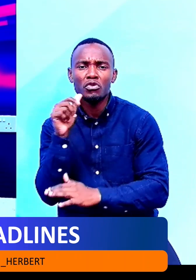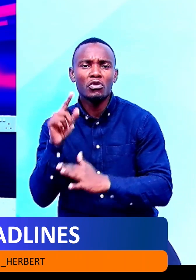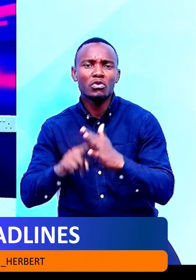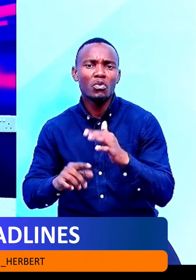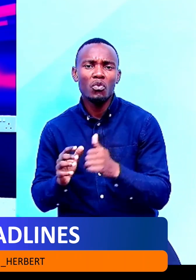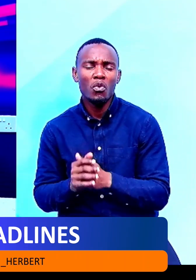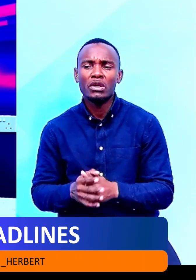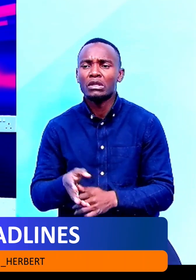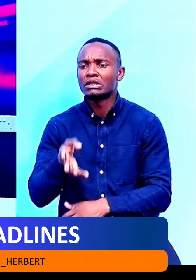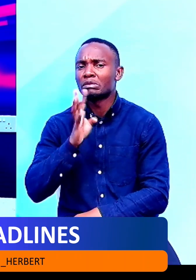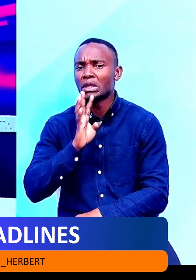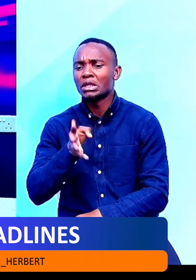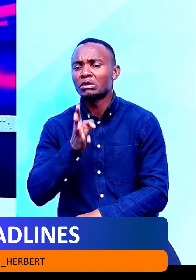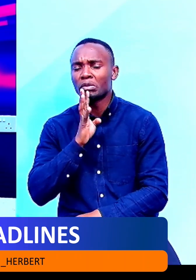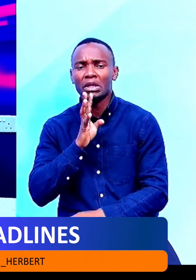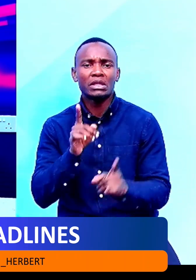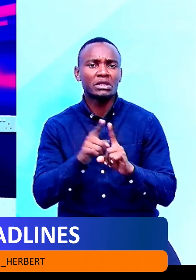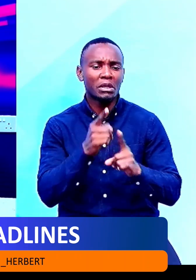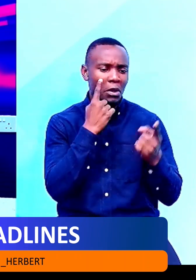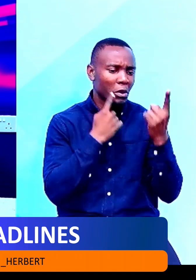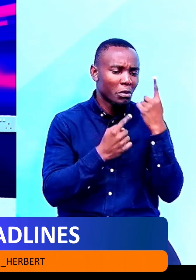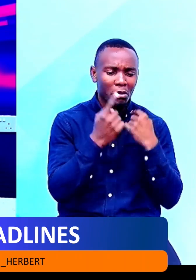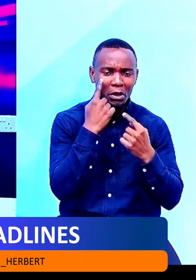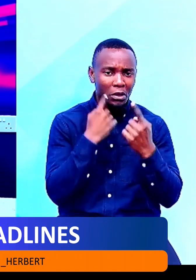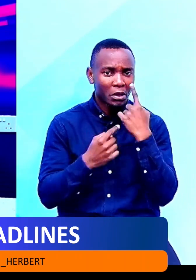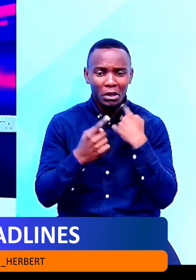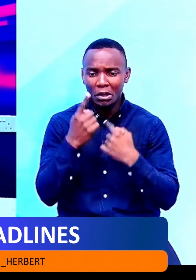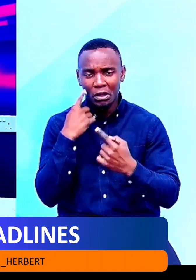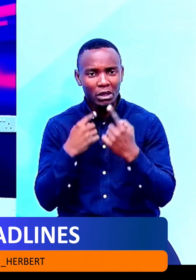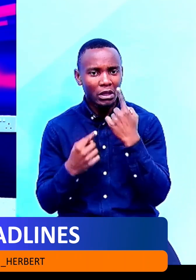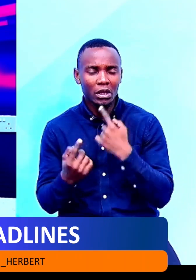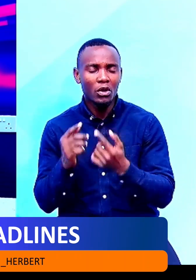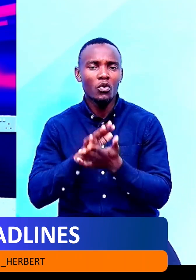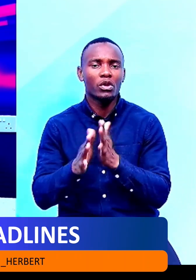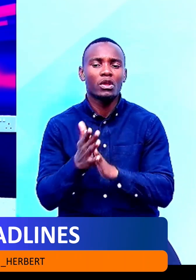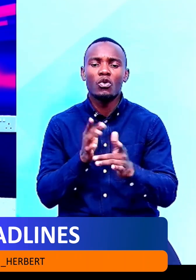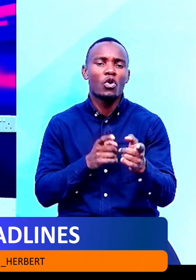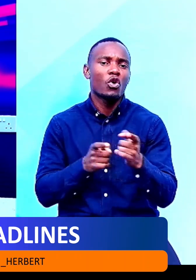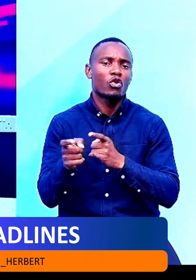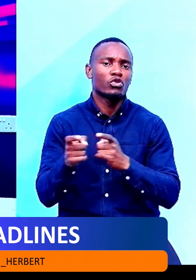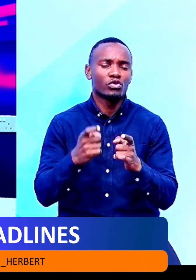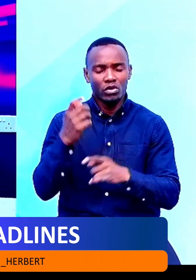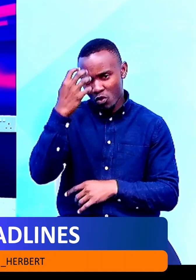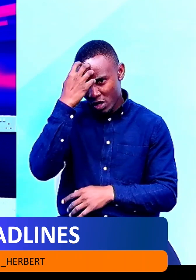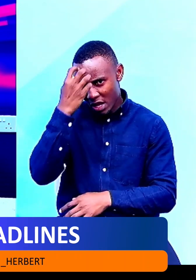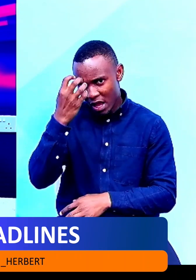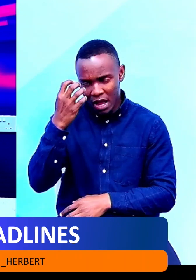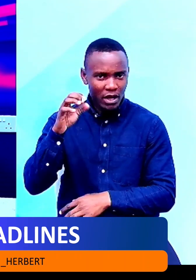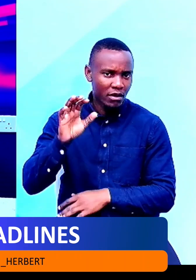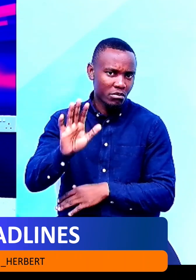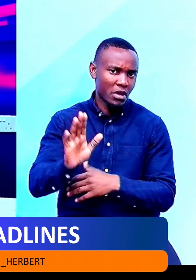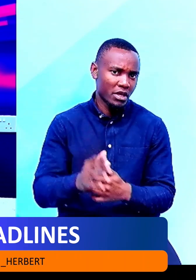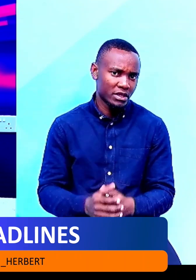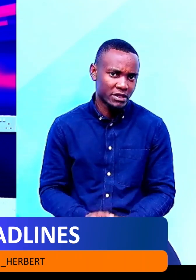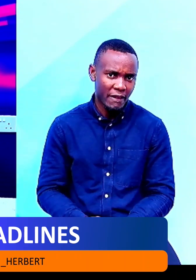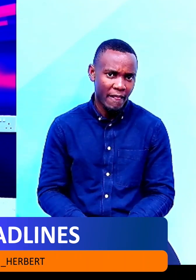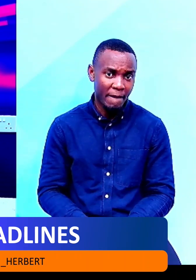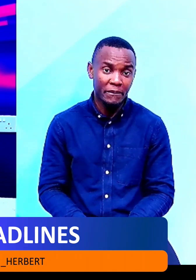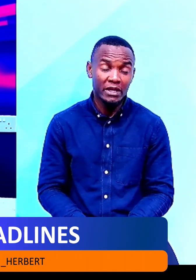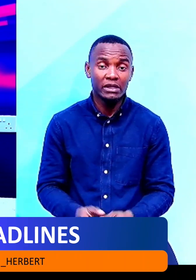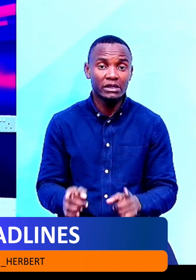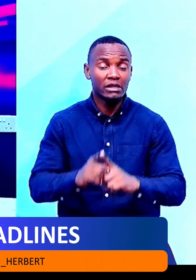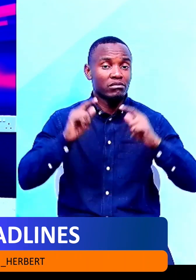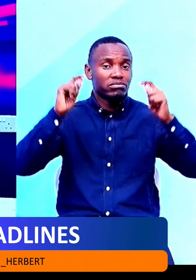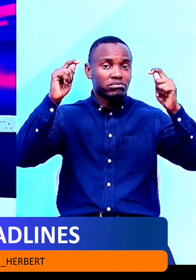quavering and wailing in uncontrollable anger. And protests across